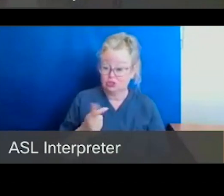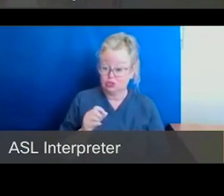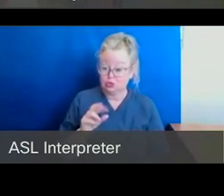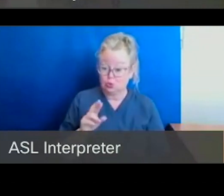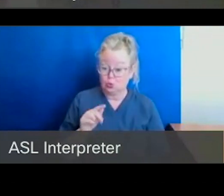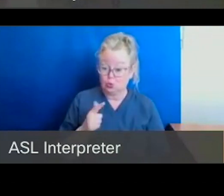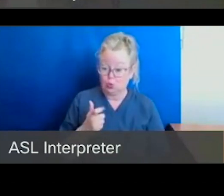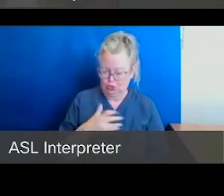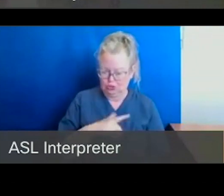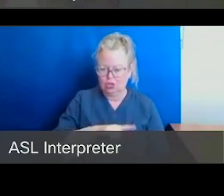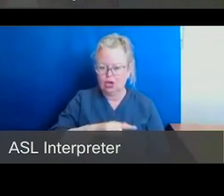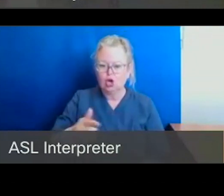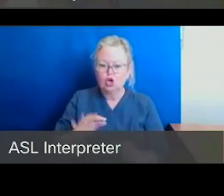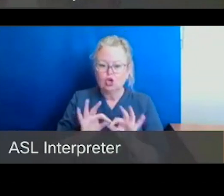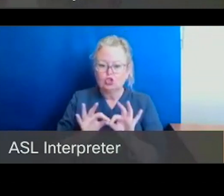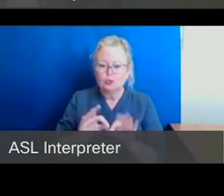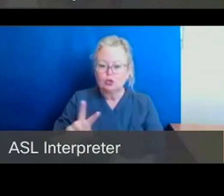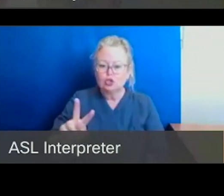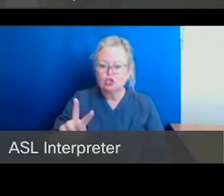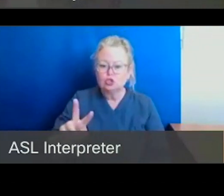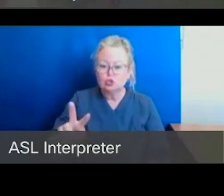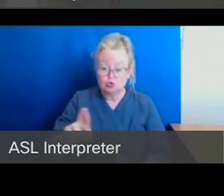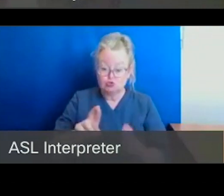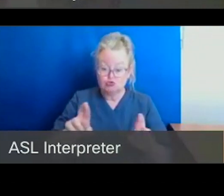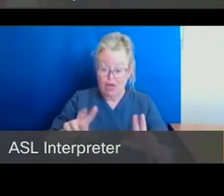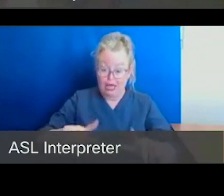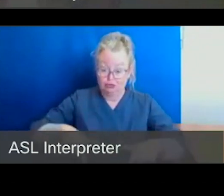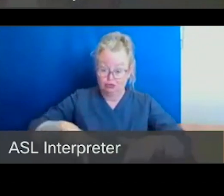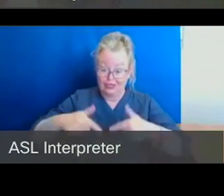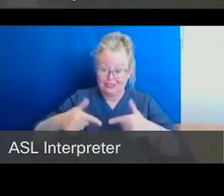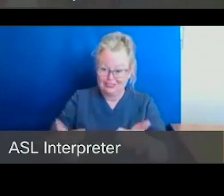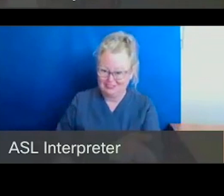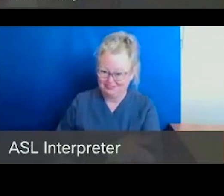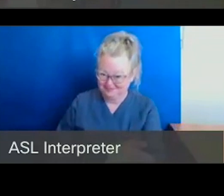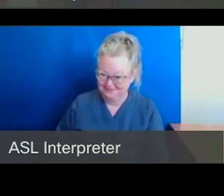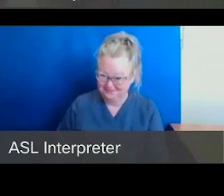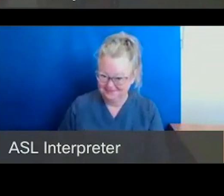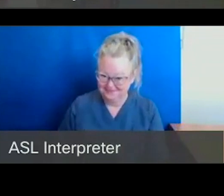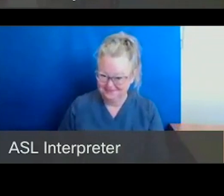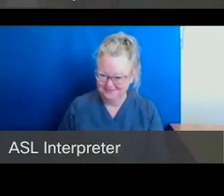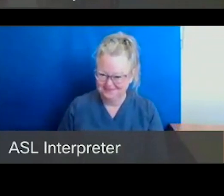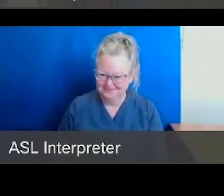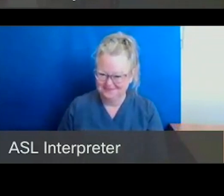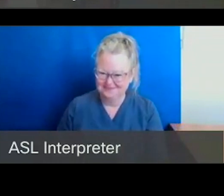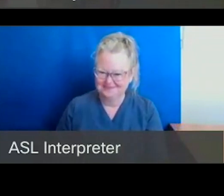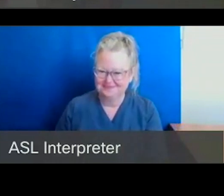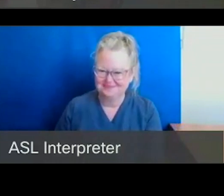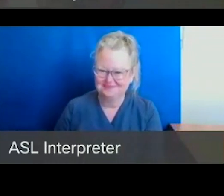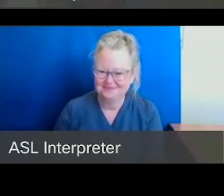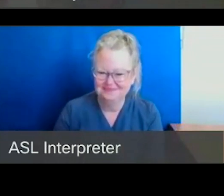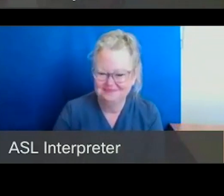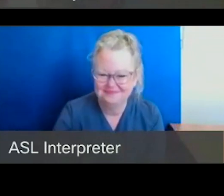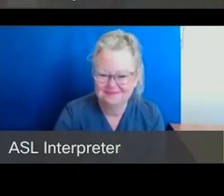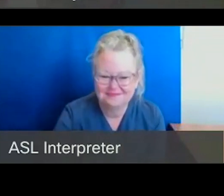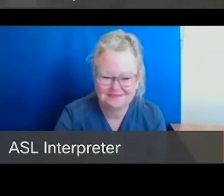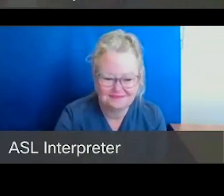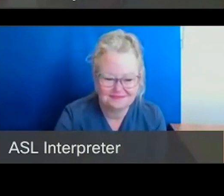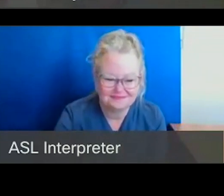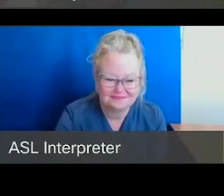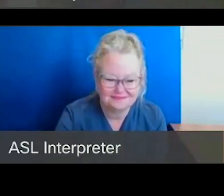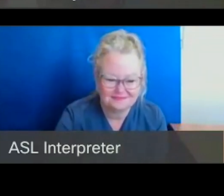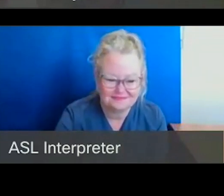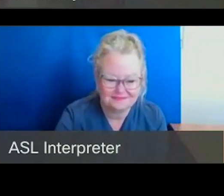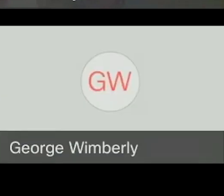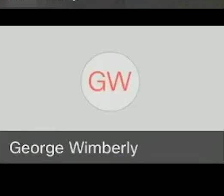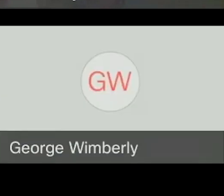of the presentation. Okay, thank you so much, Alan. We do have some time here for some